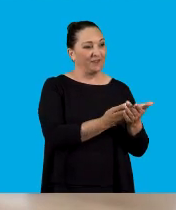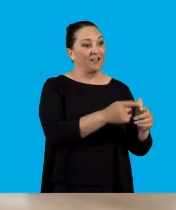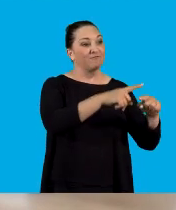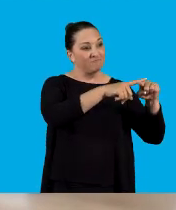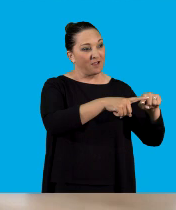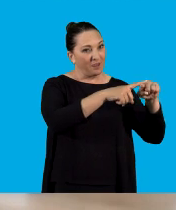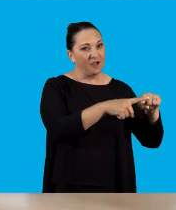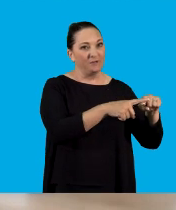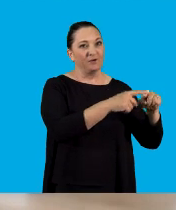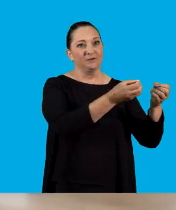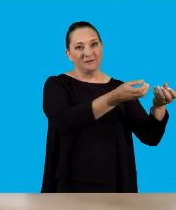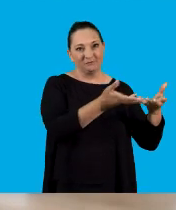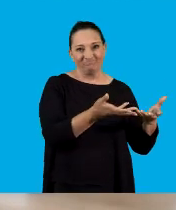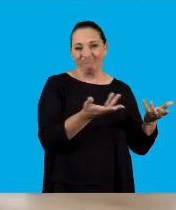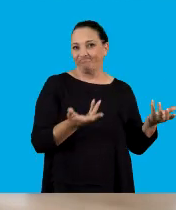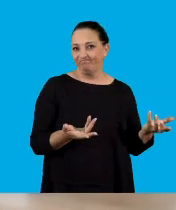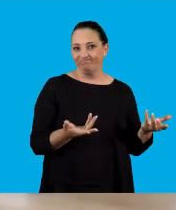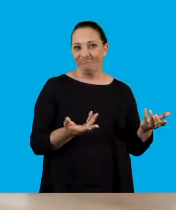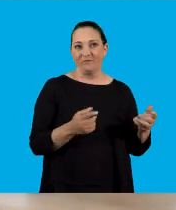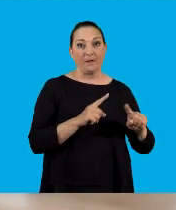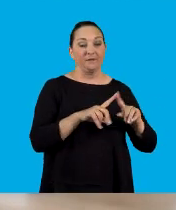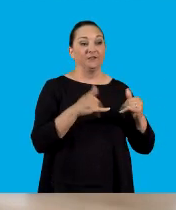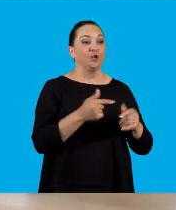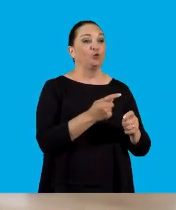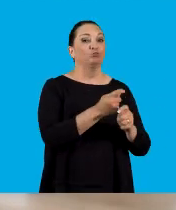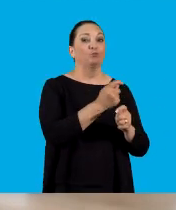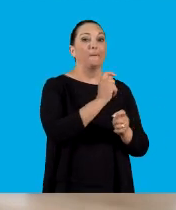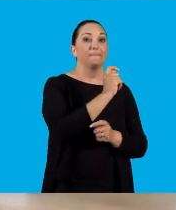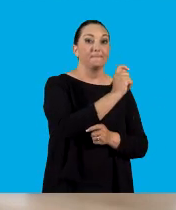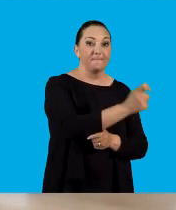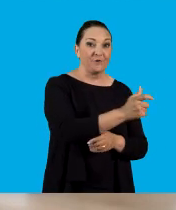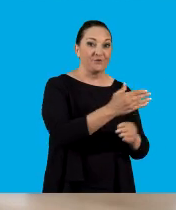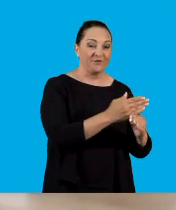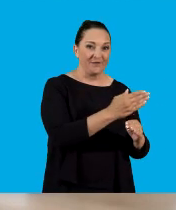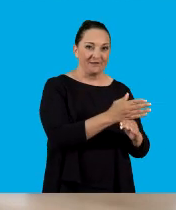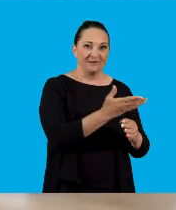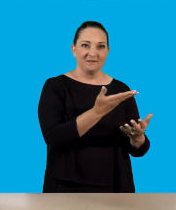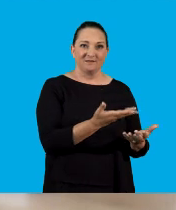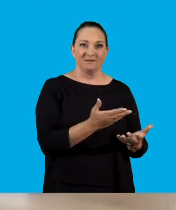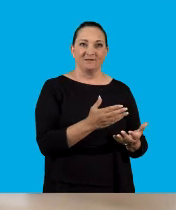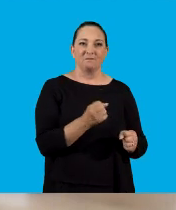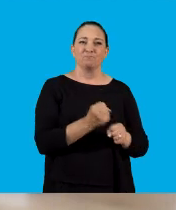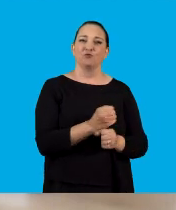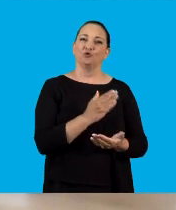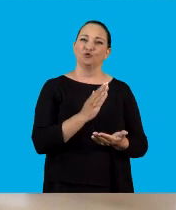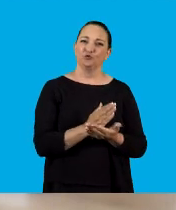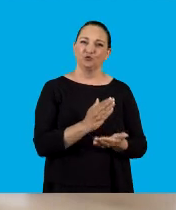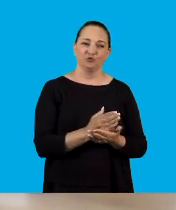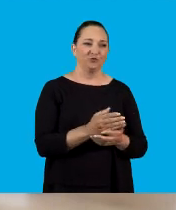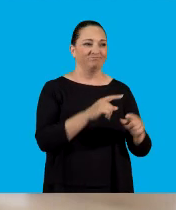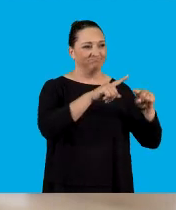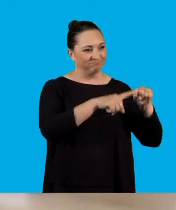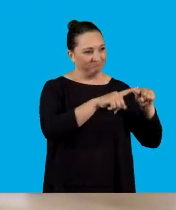reliable. And we talked about the purchasing function because we said the purchasing function has to ensure that they